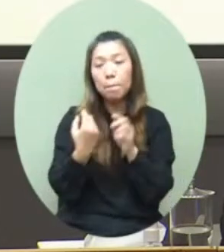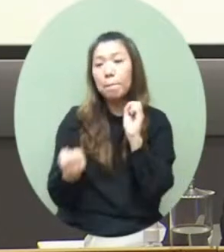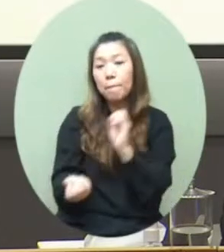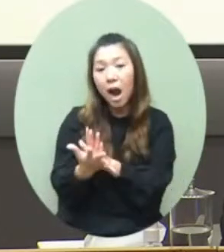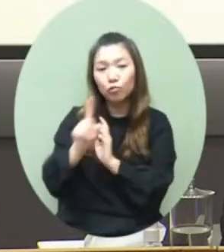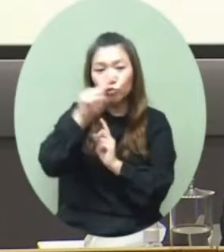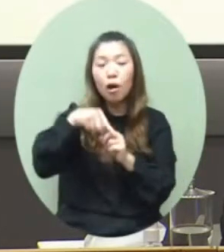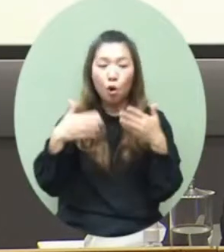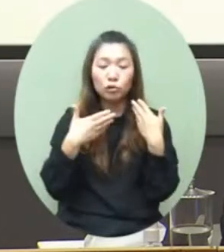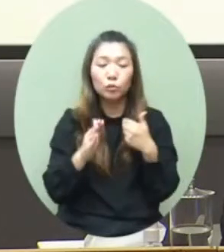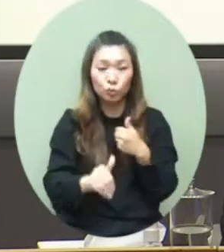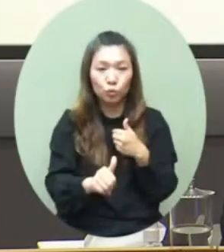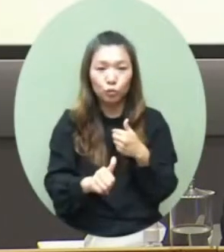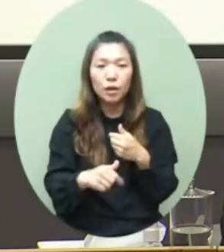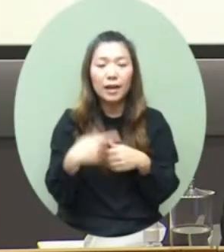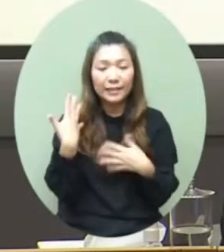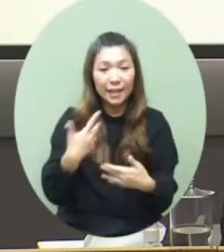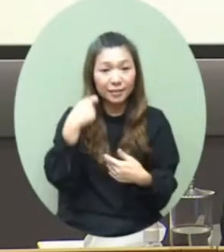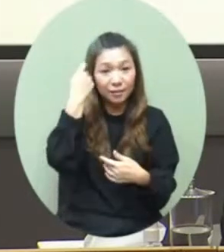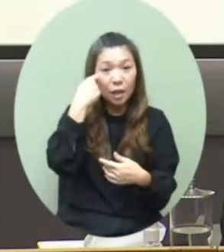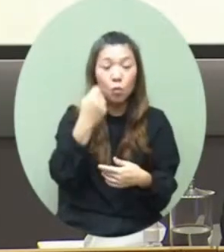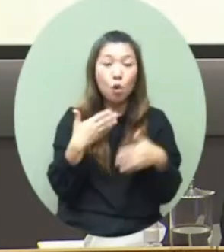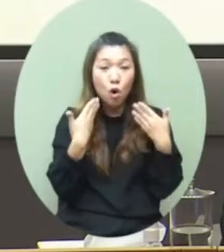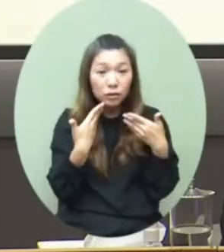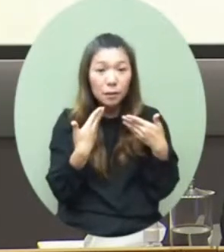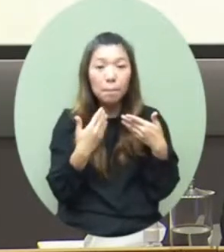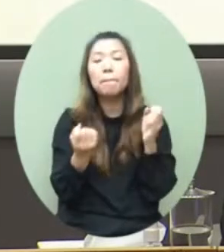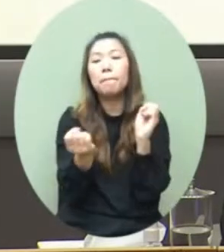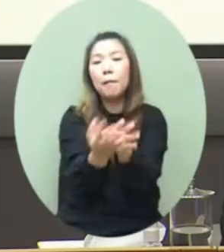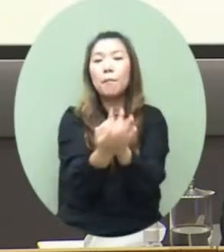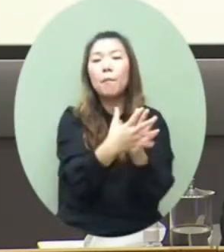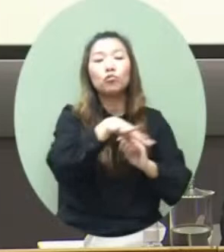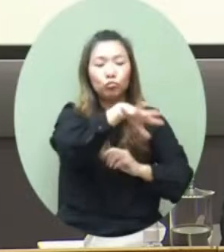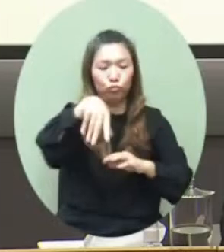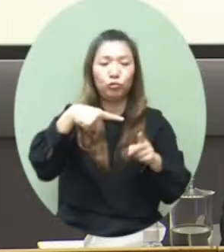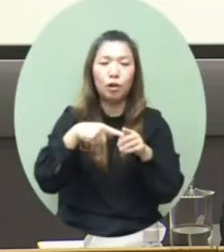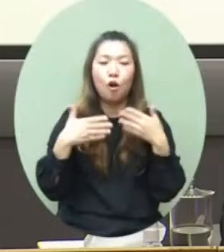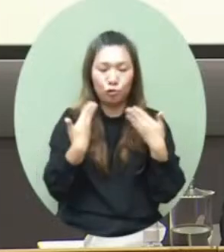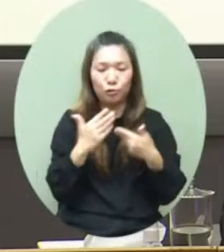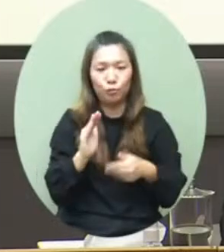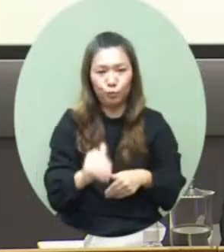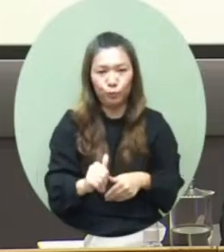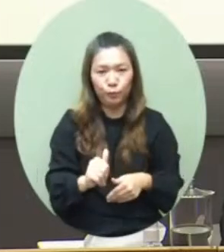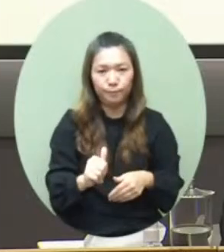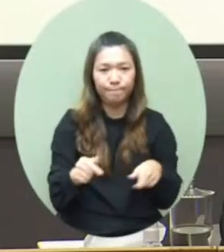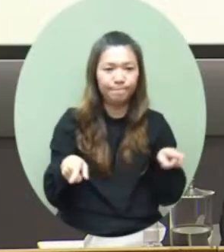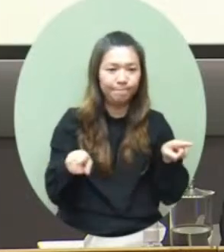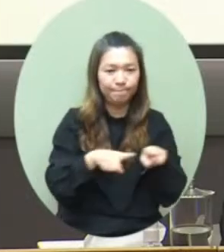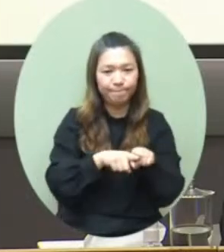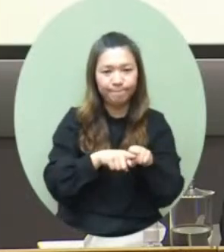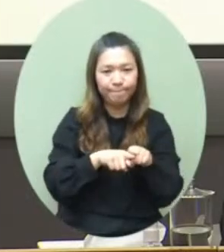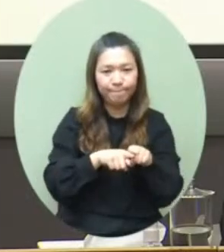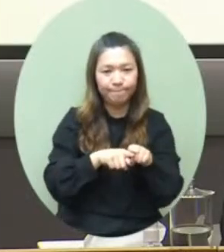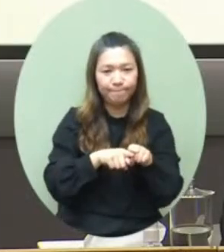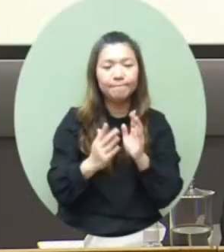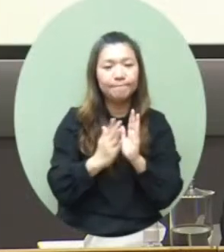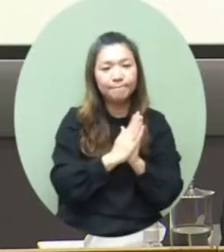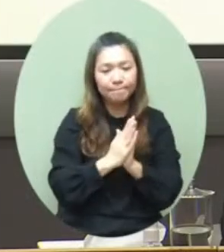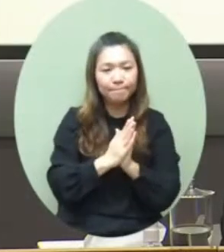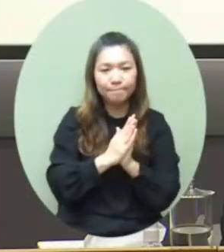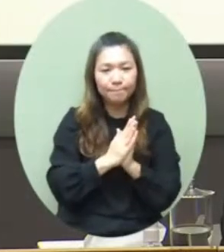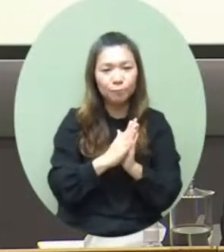if we're happier, we'll be able to bring joy to others. When we have a positive atmosphere in society,